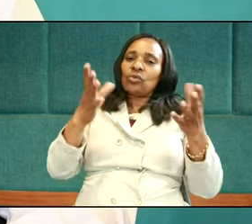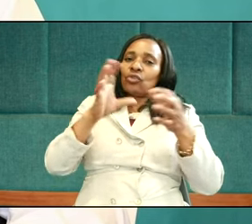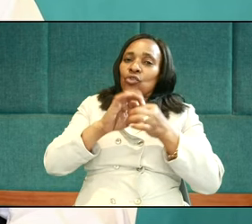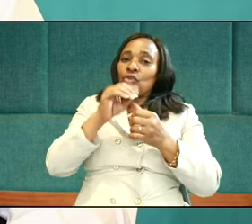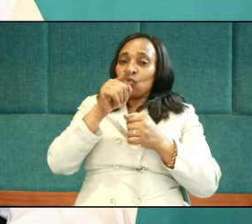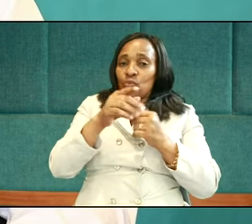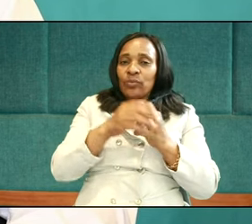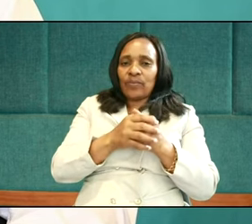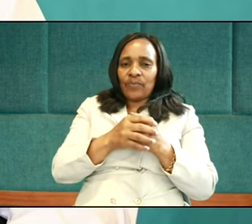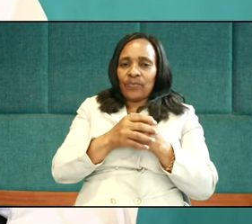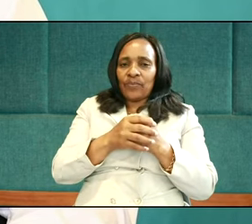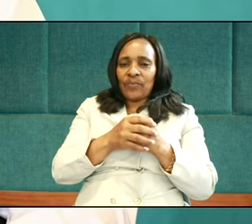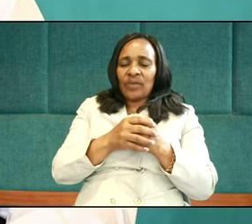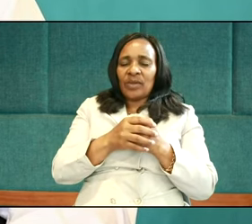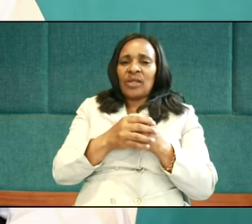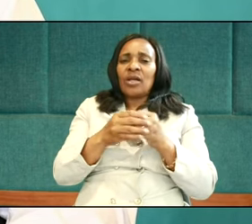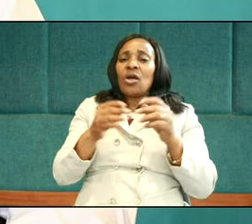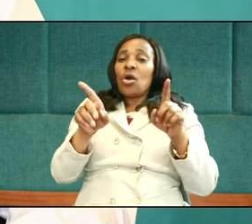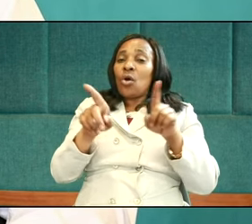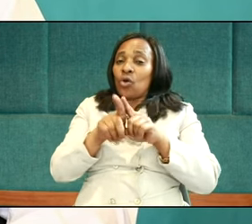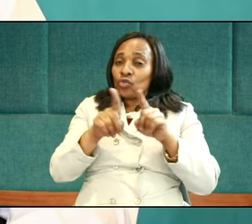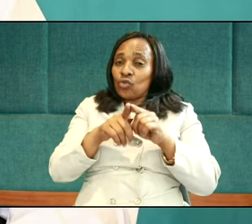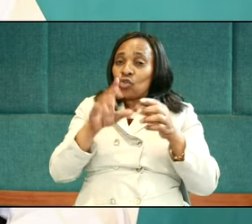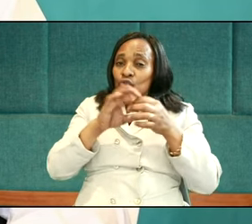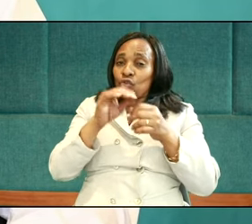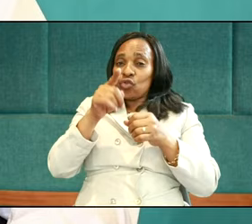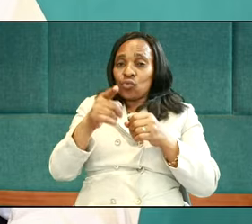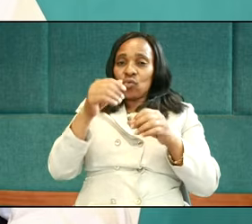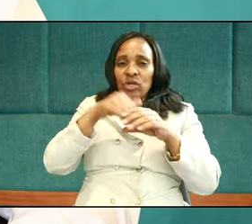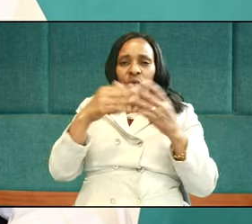you. He might also join you in the